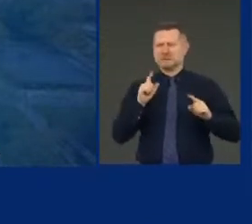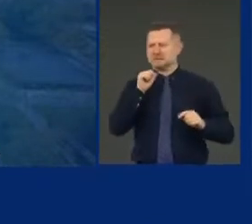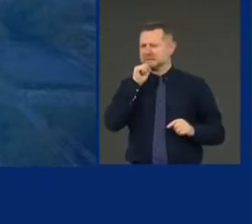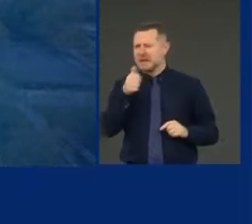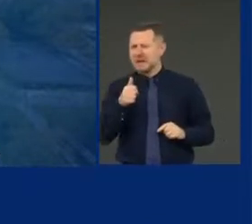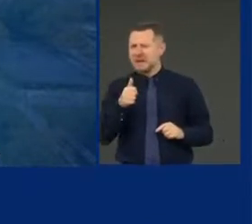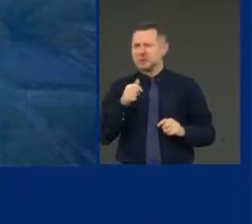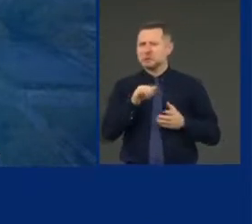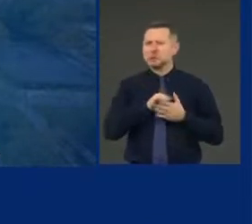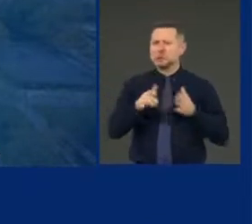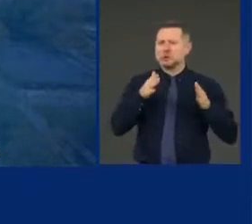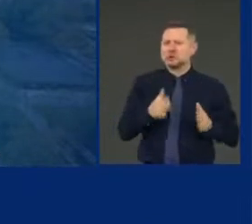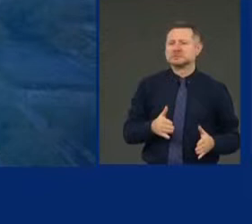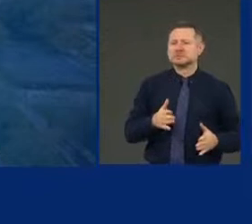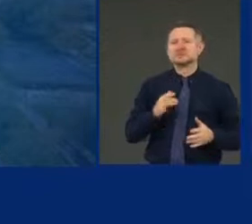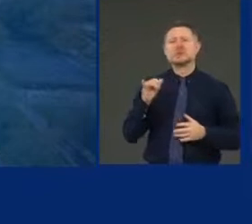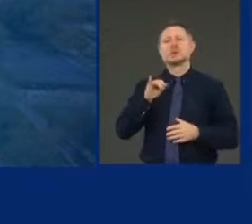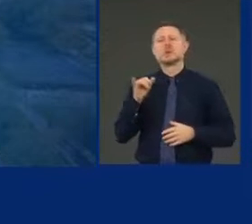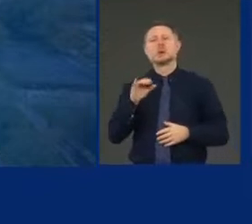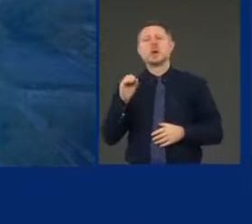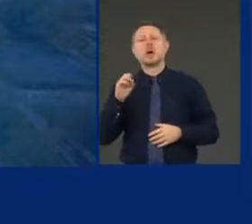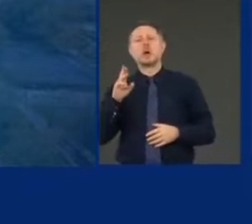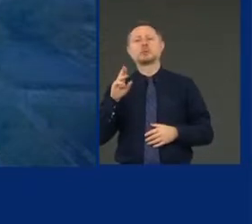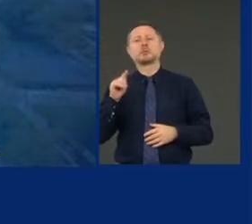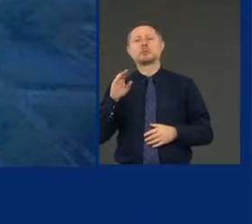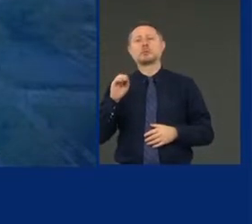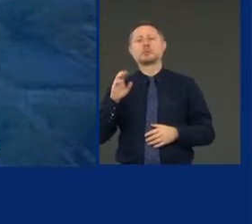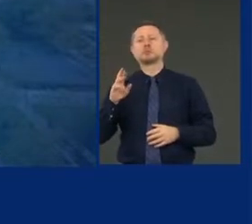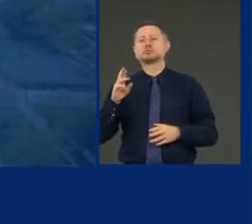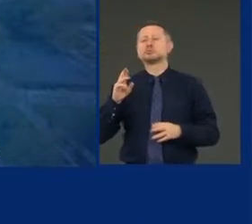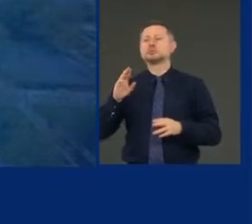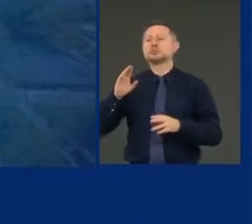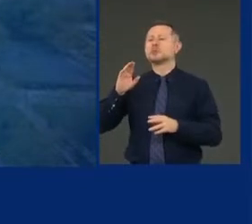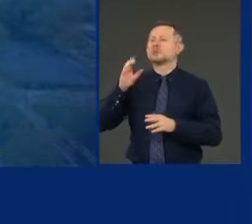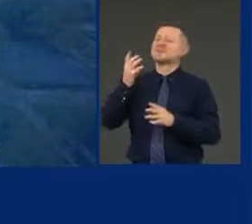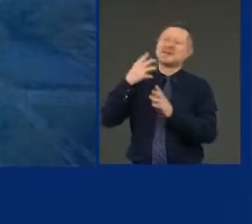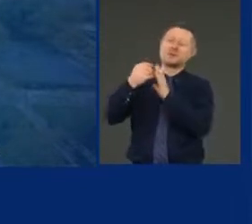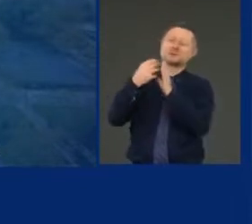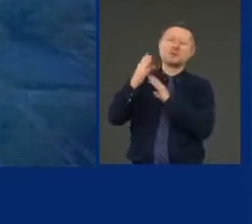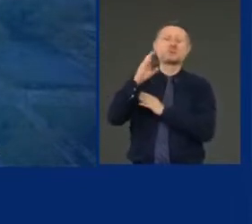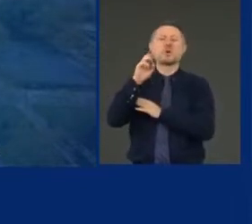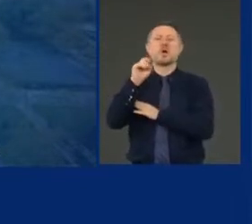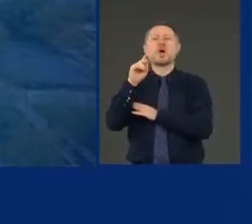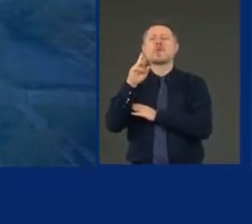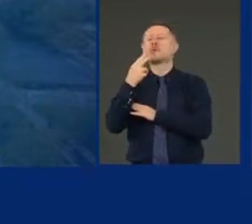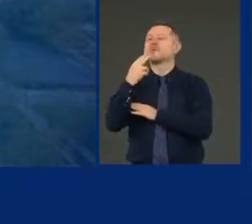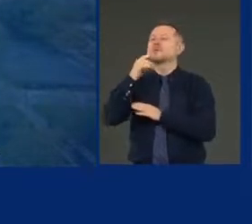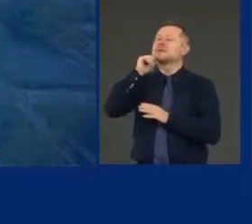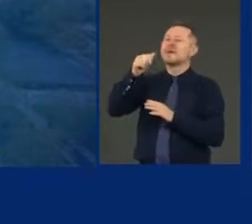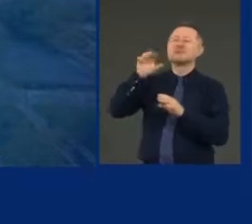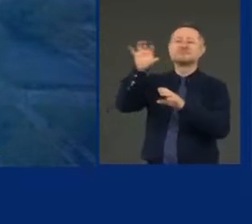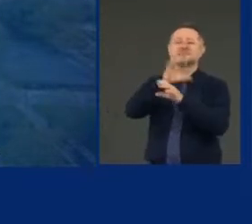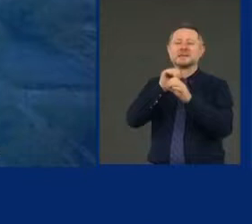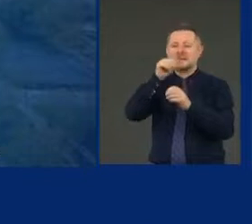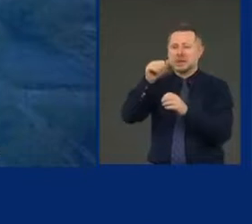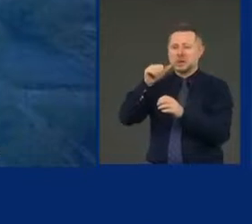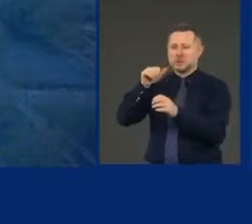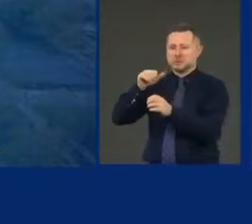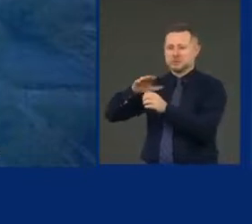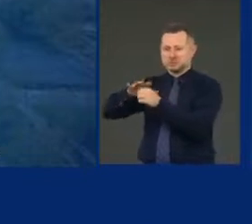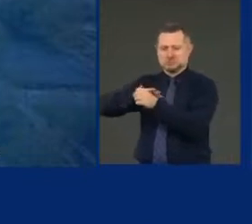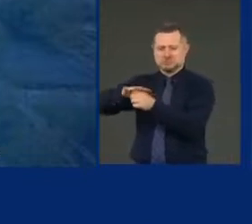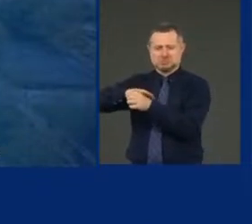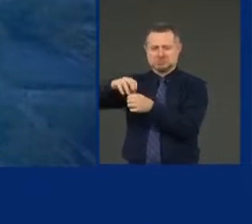boroughs. There is no inner borough. Manhattan is the inner borough, but nobody calls it the inner borough. I'm a child of an